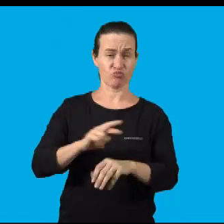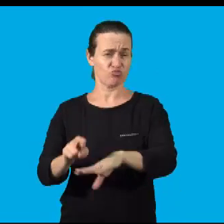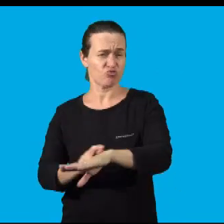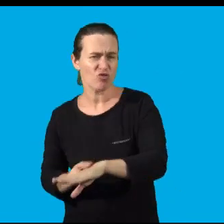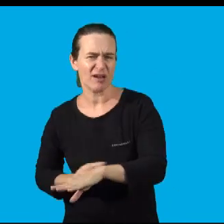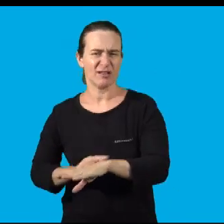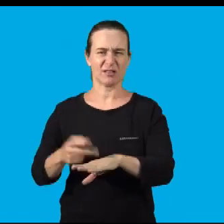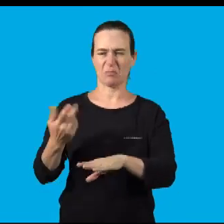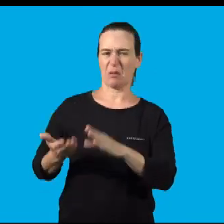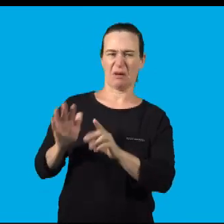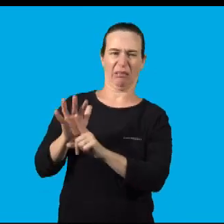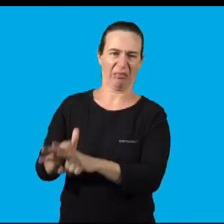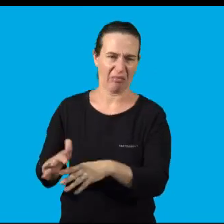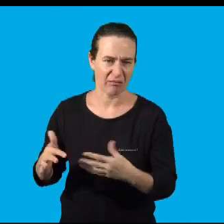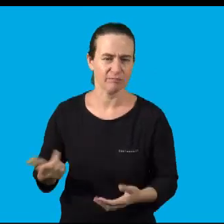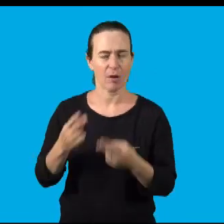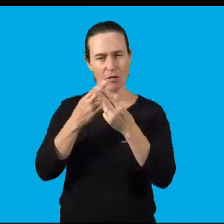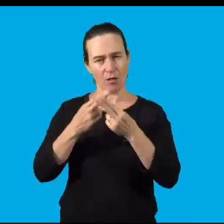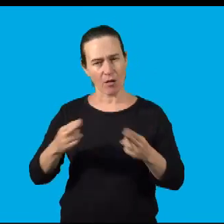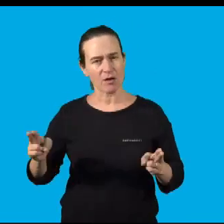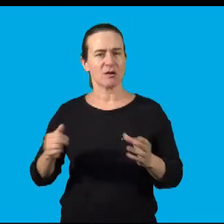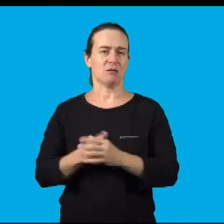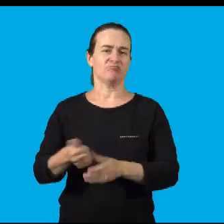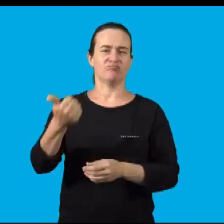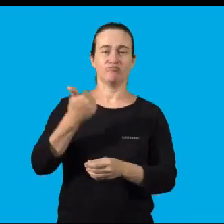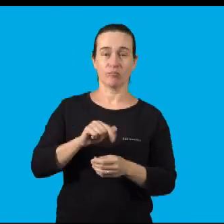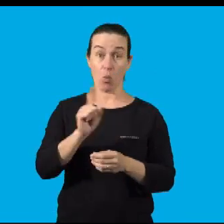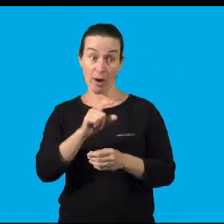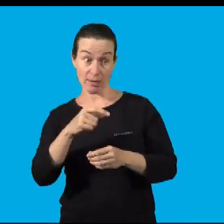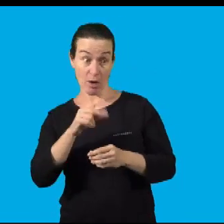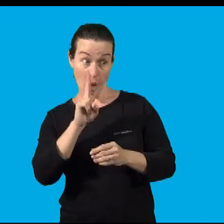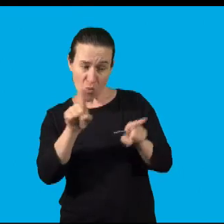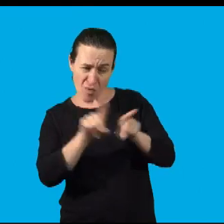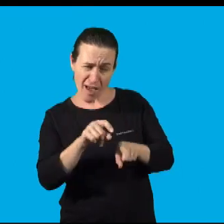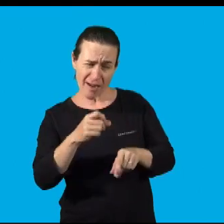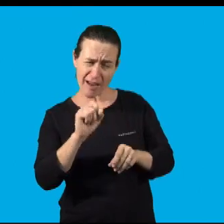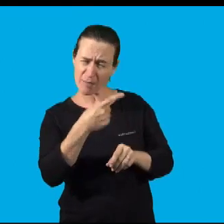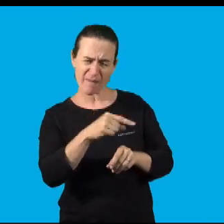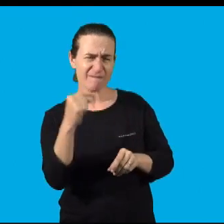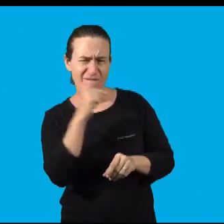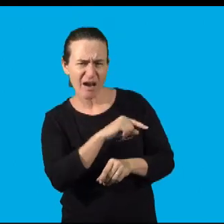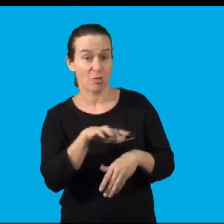versus reality, love and trust. The major conflict in Othello